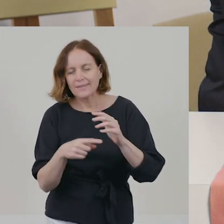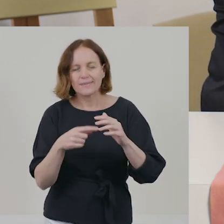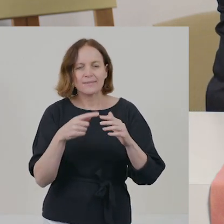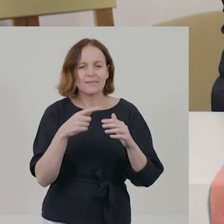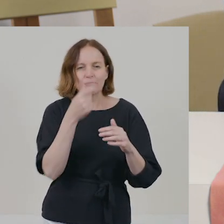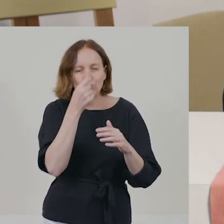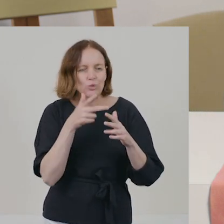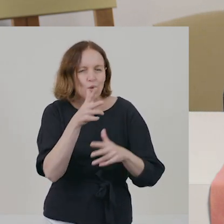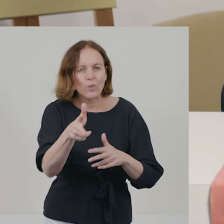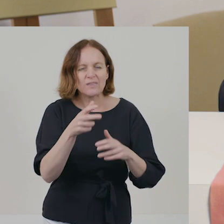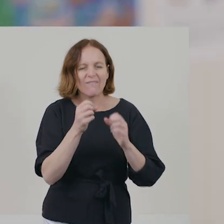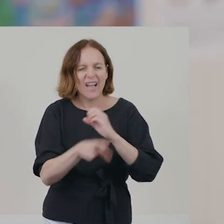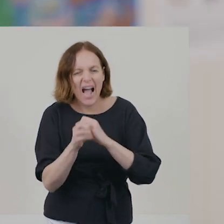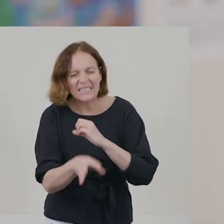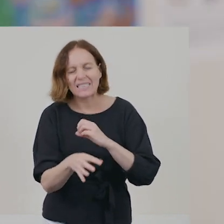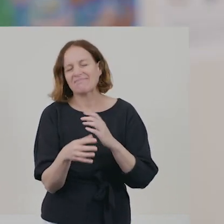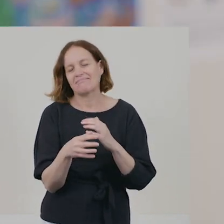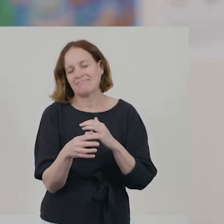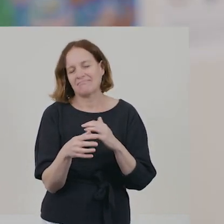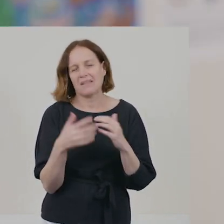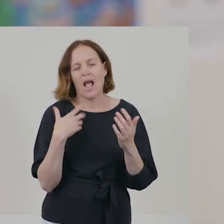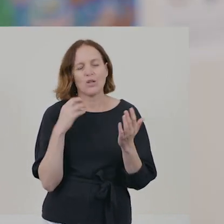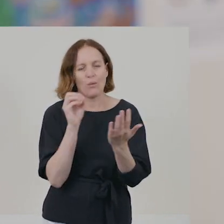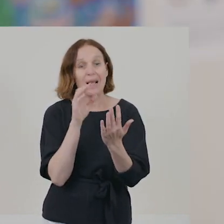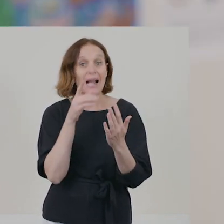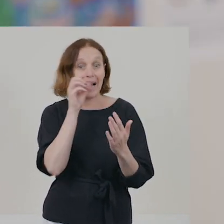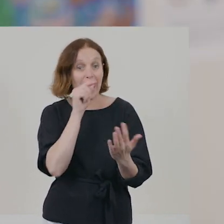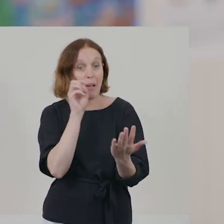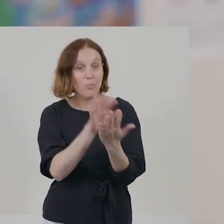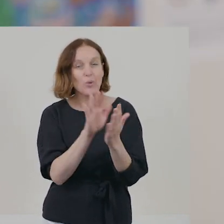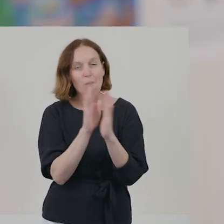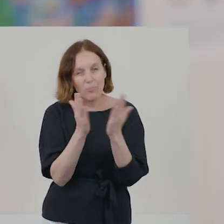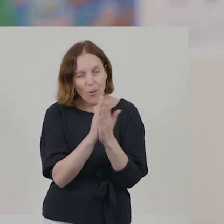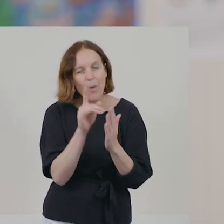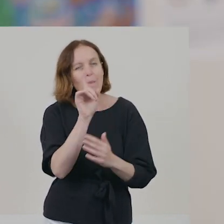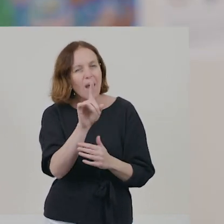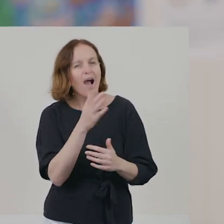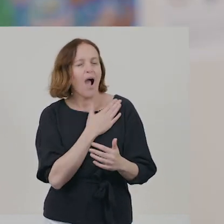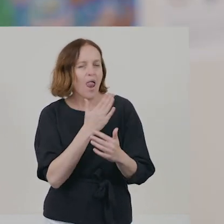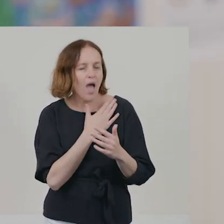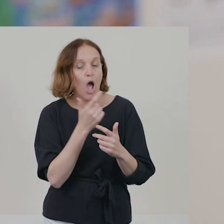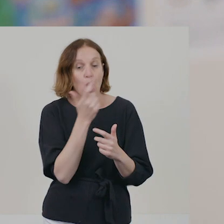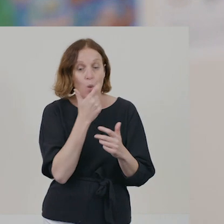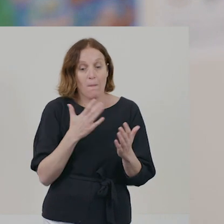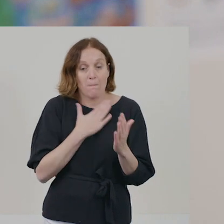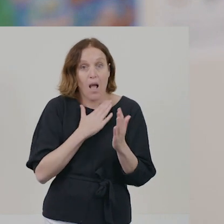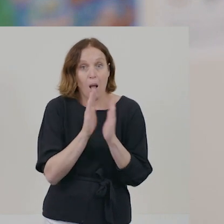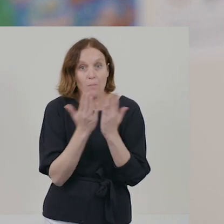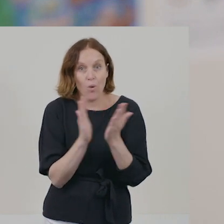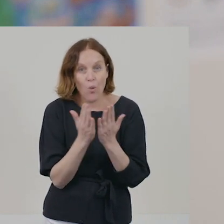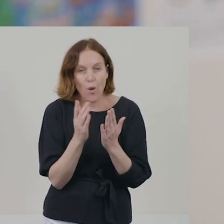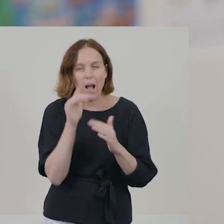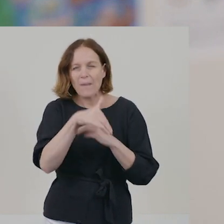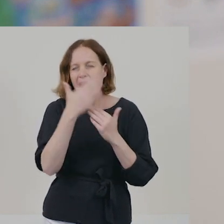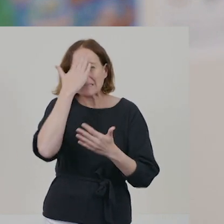you mean poop jokes, right? That's right. And sure, there's a place for this. But I like to think much of the humour in my writing is